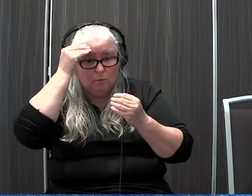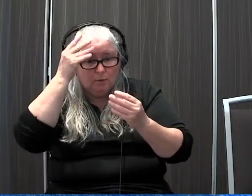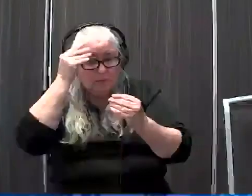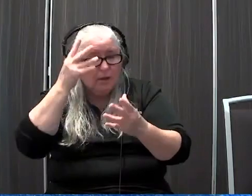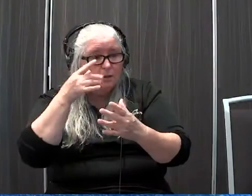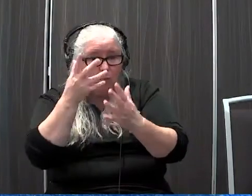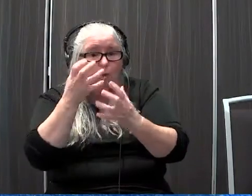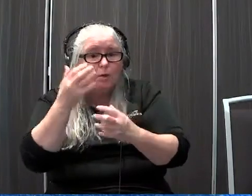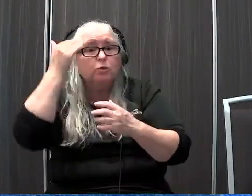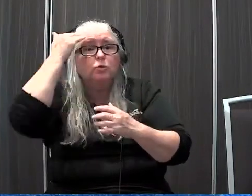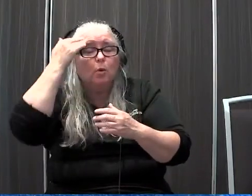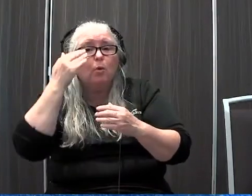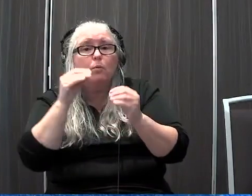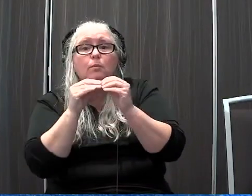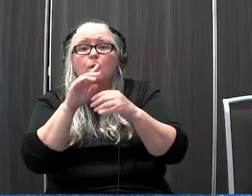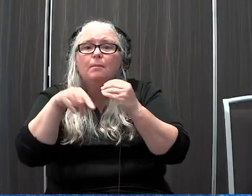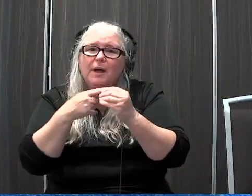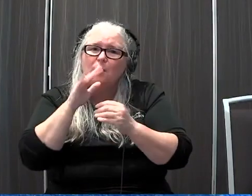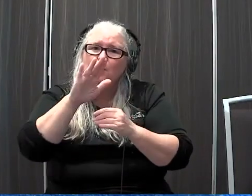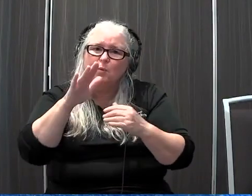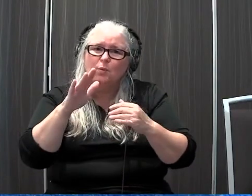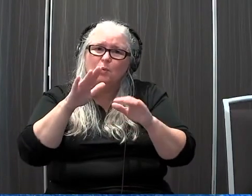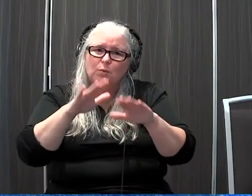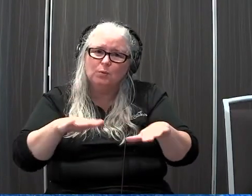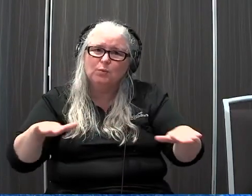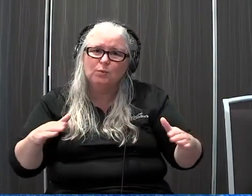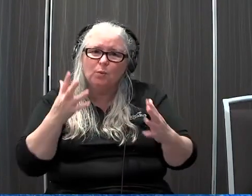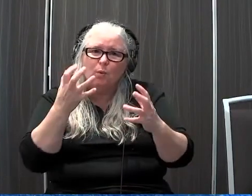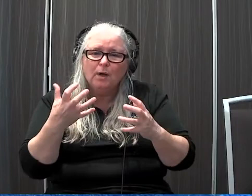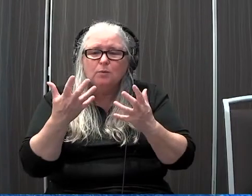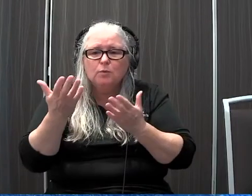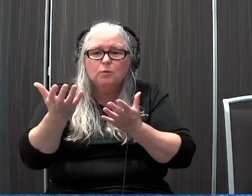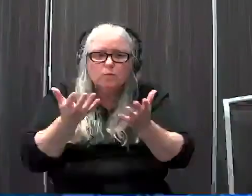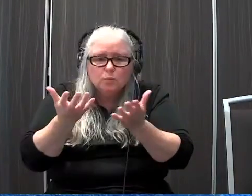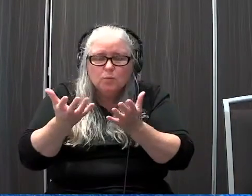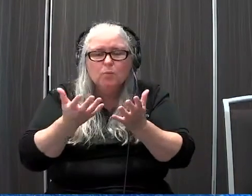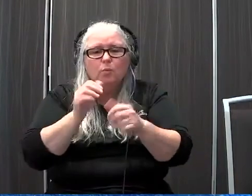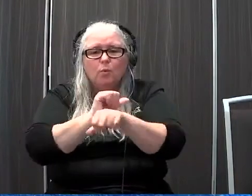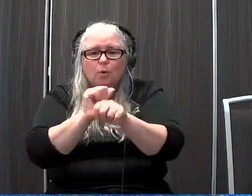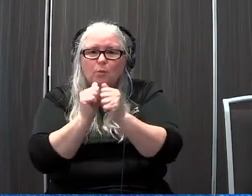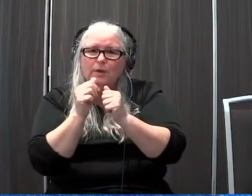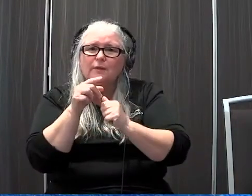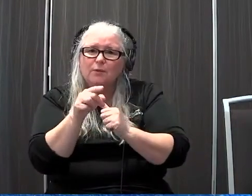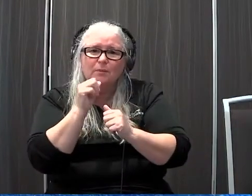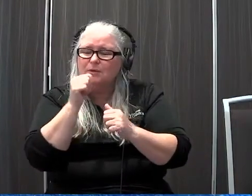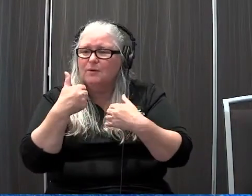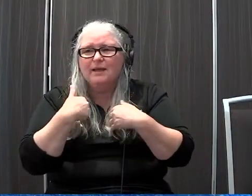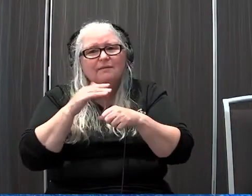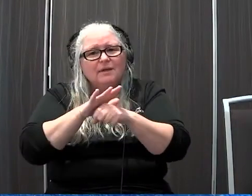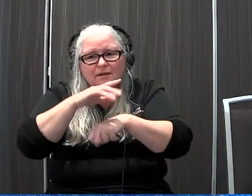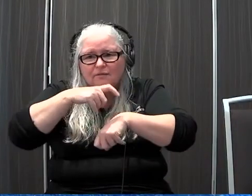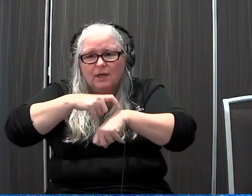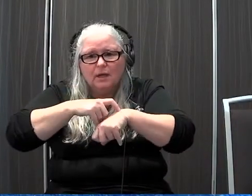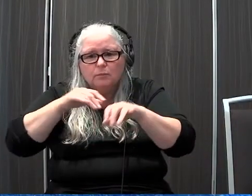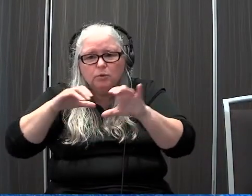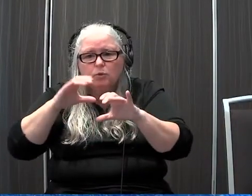about your child. They want to work with you. It's just educators don't have enough time, unfortunately, to do the heavy lifting